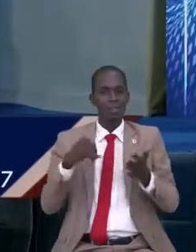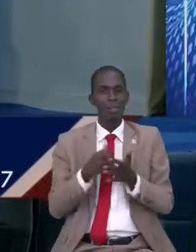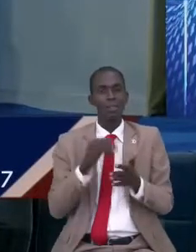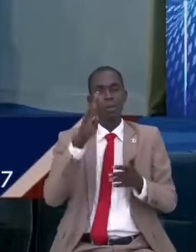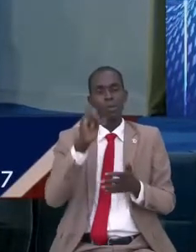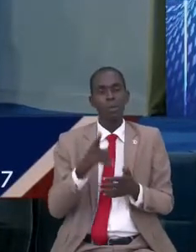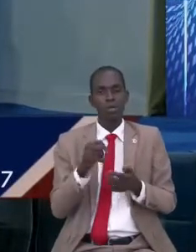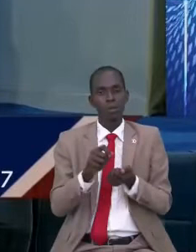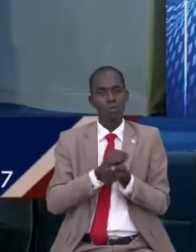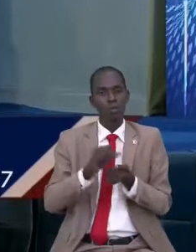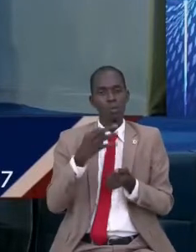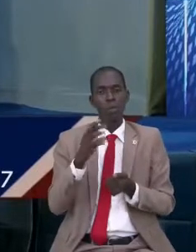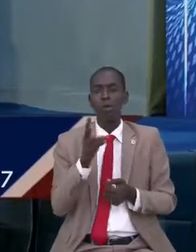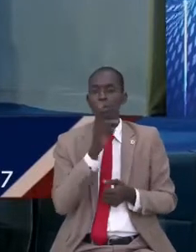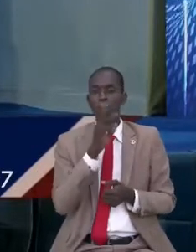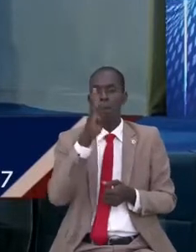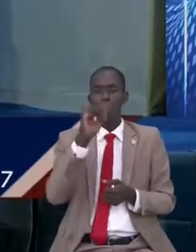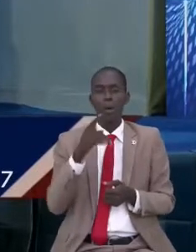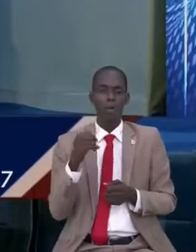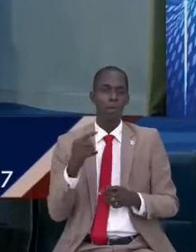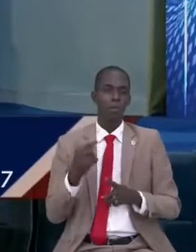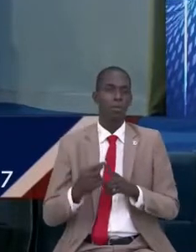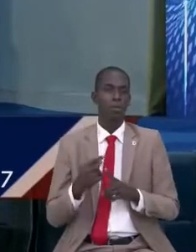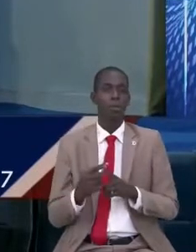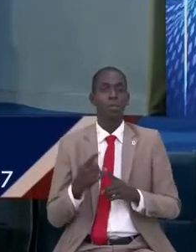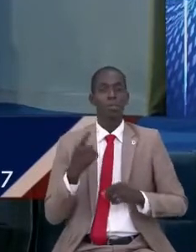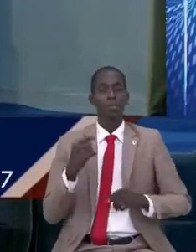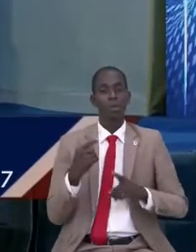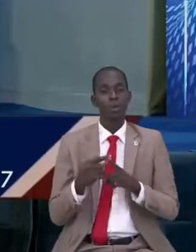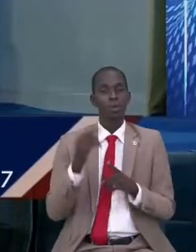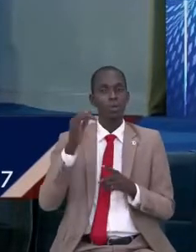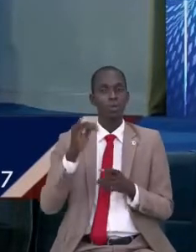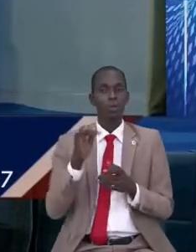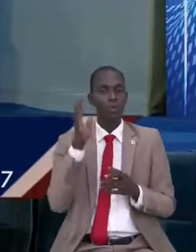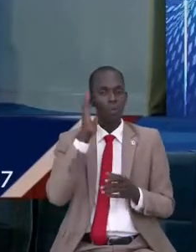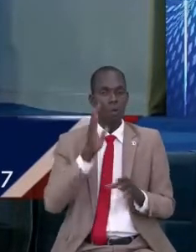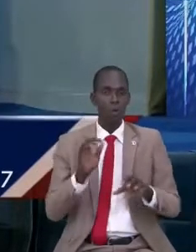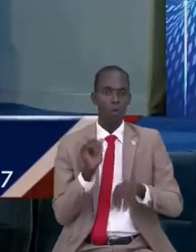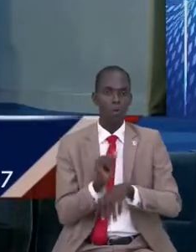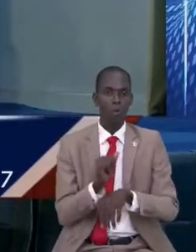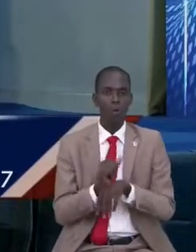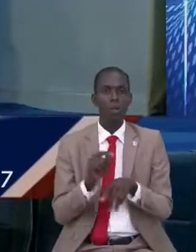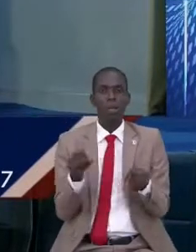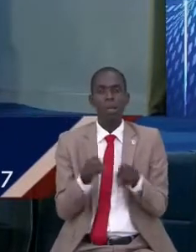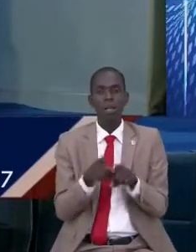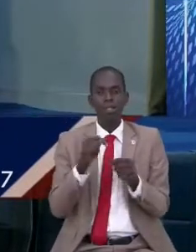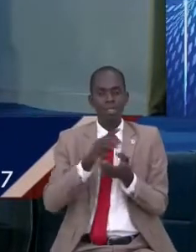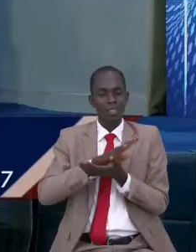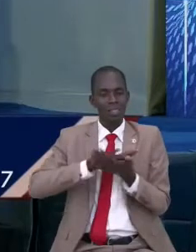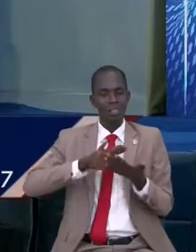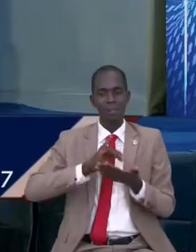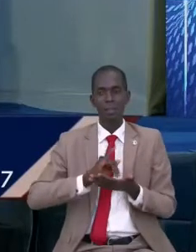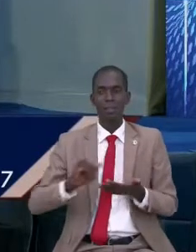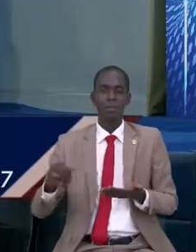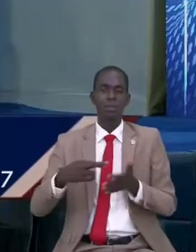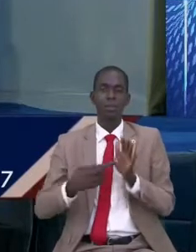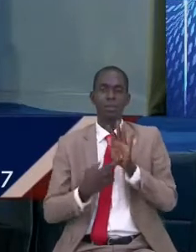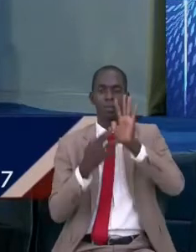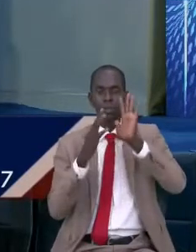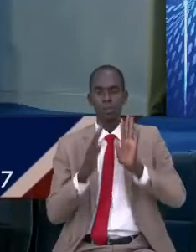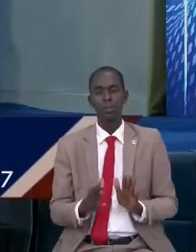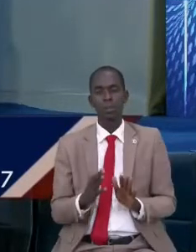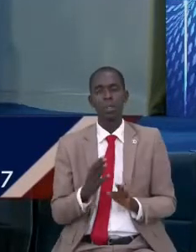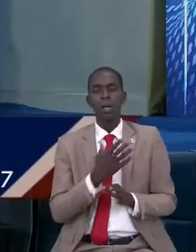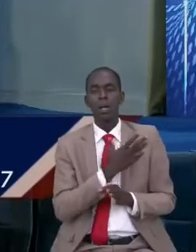of water by the word. The word will act like a cleansing agent in our lives. And